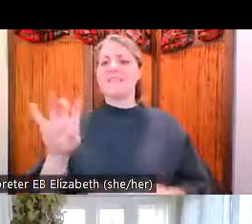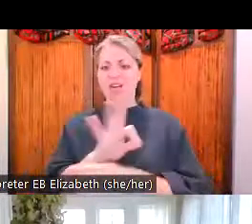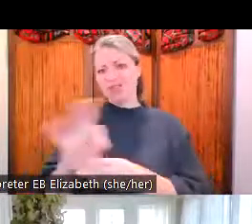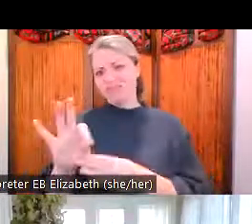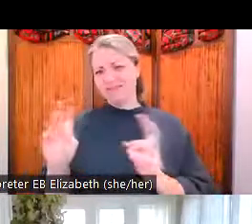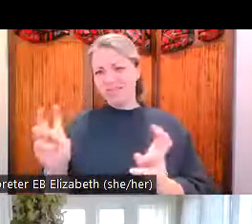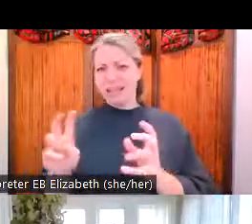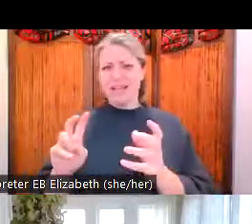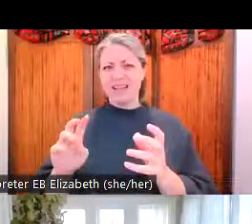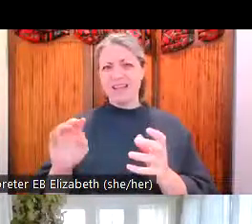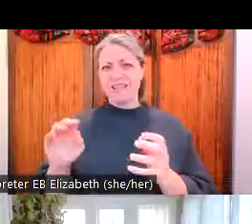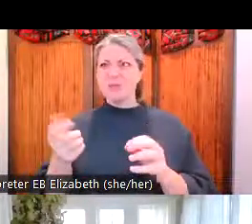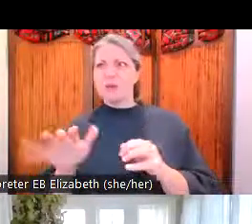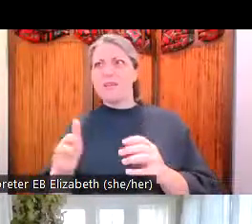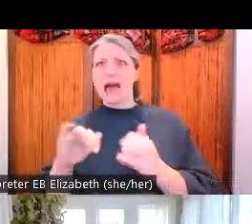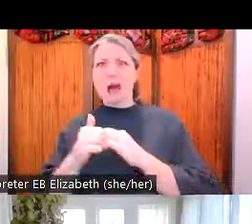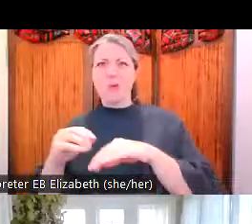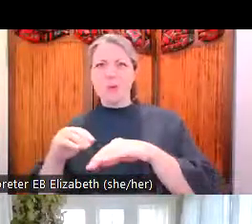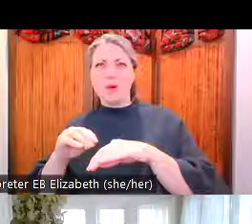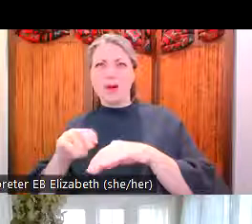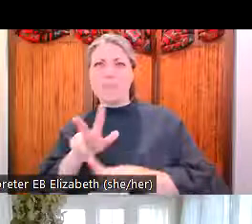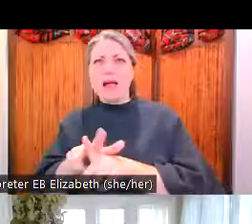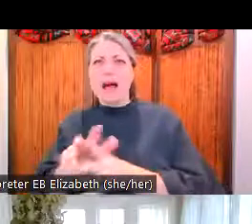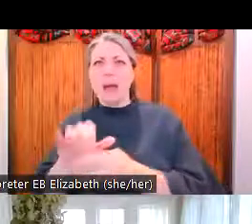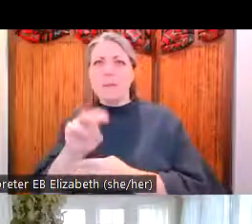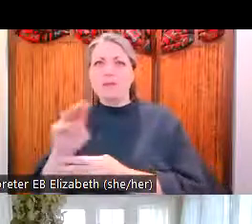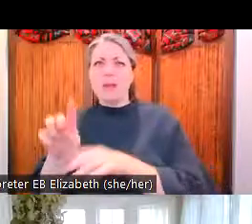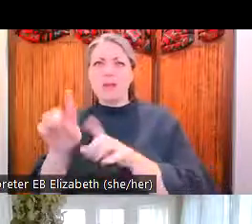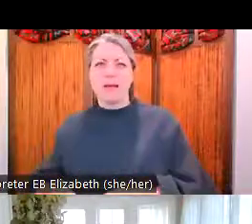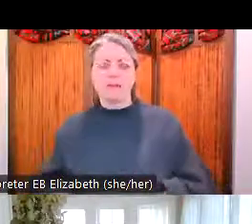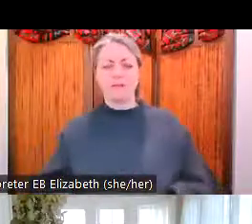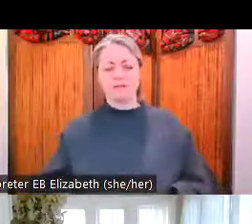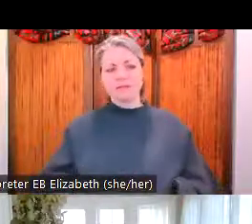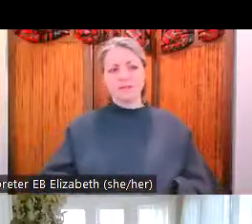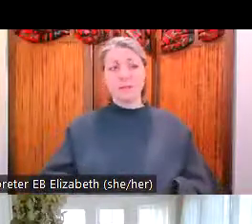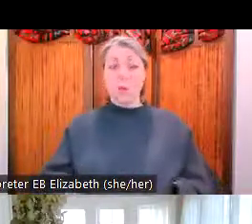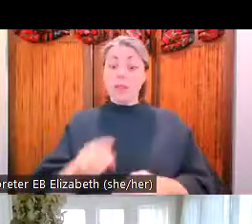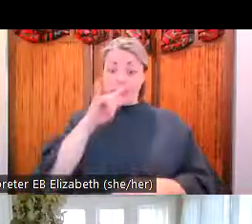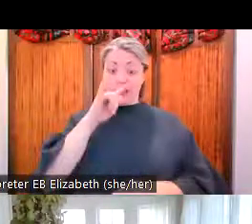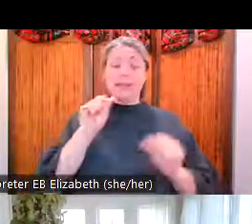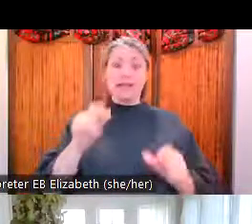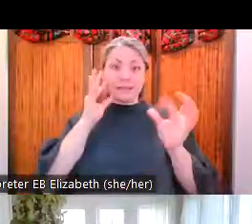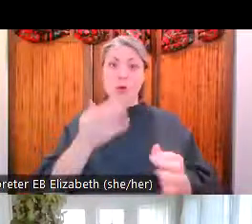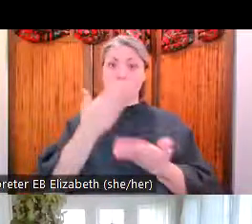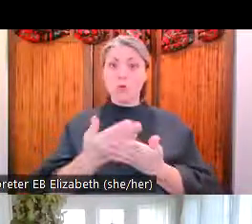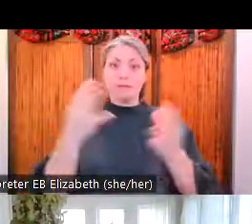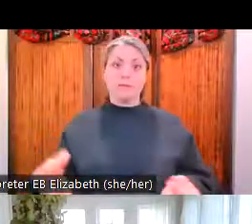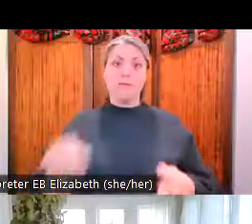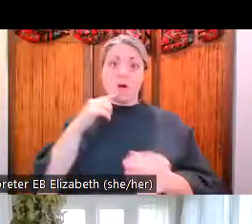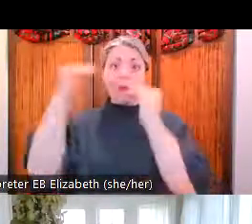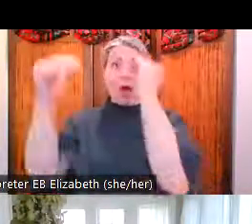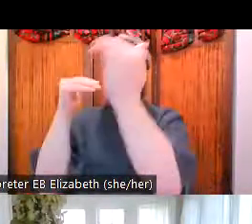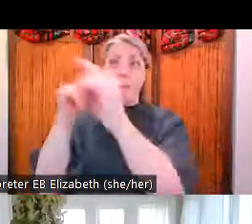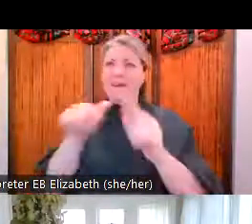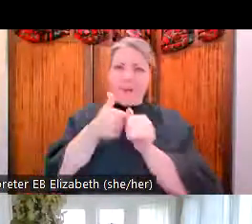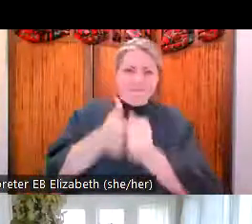test. And so they could decide that for the adult. Not following that good advice themselves is kind of like